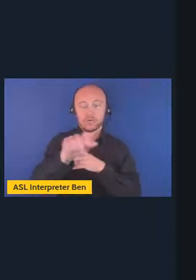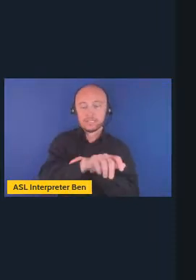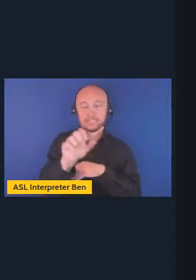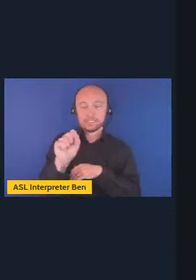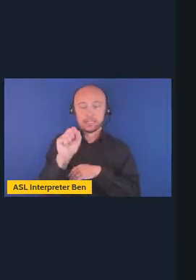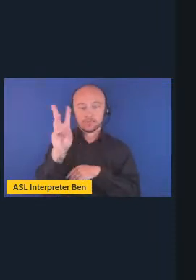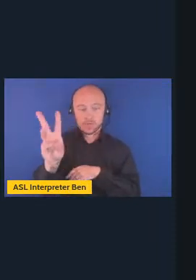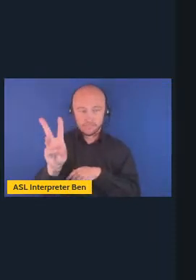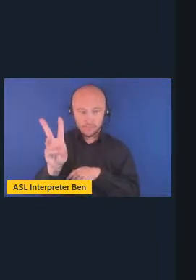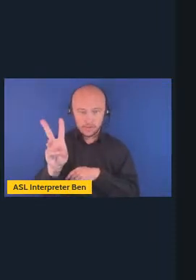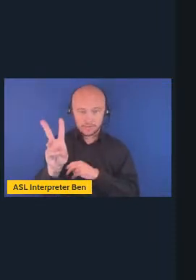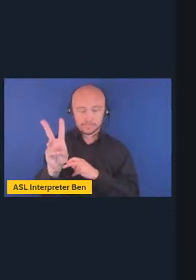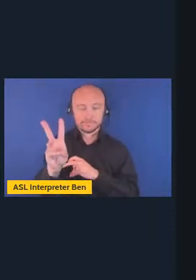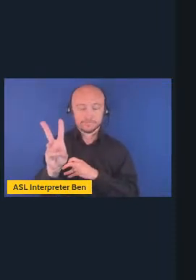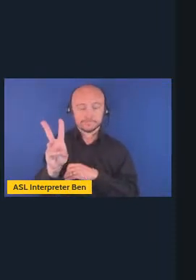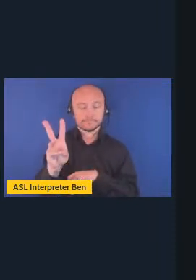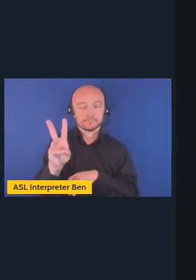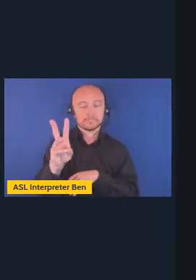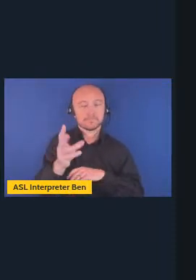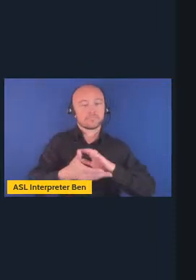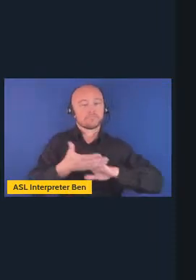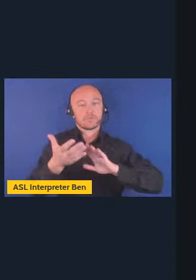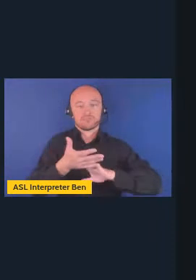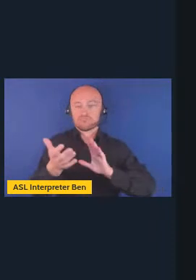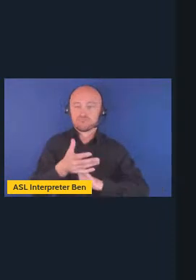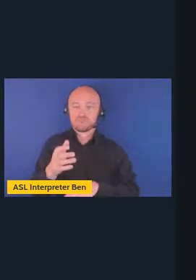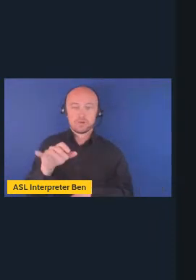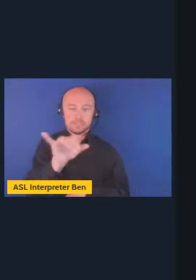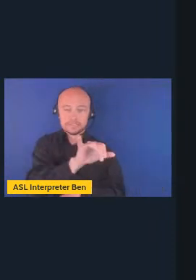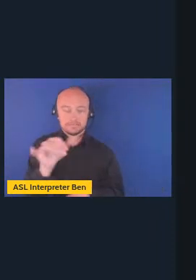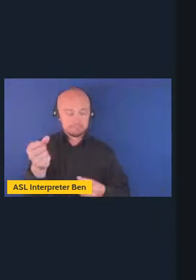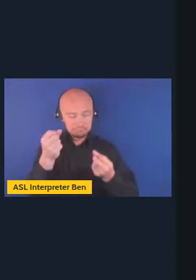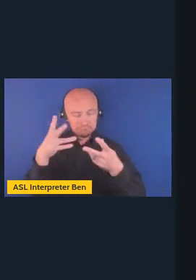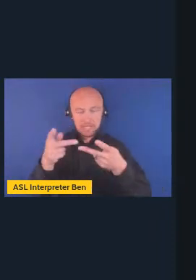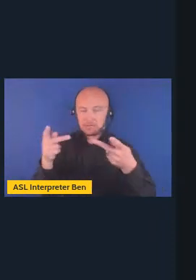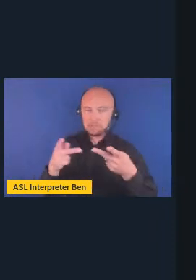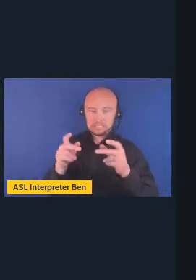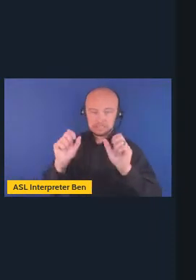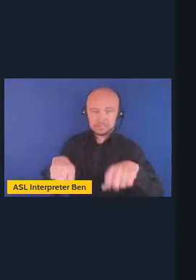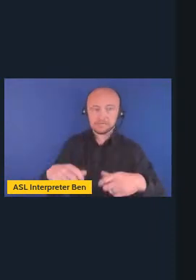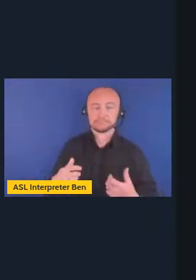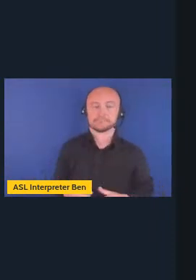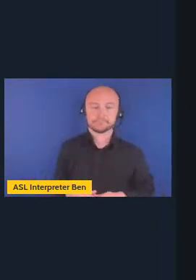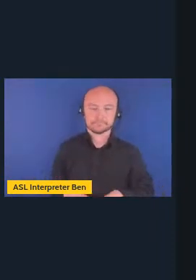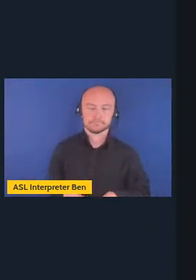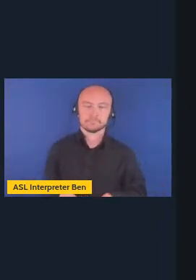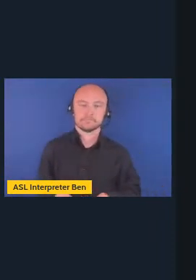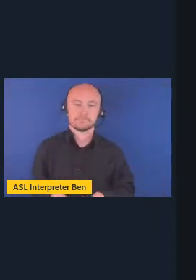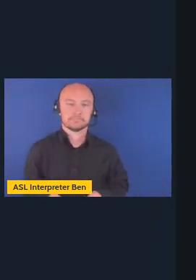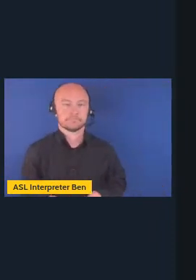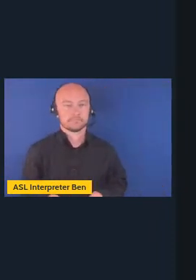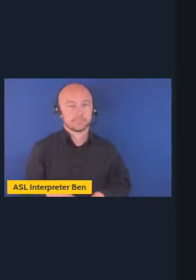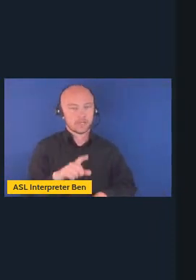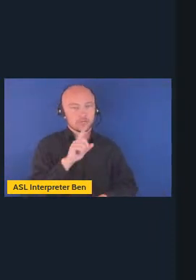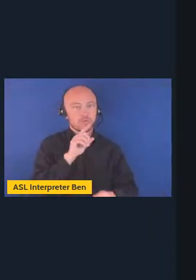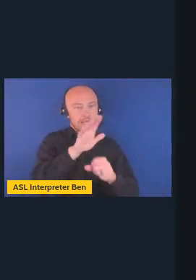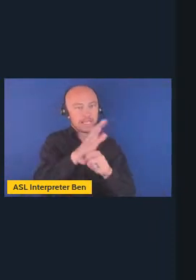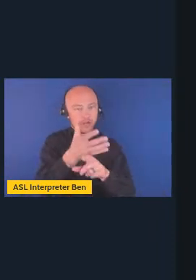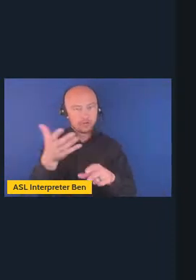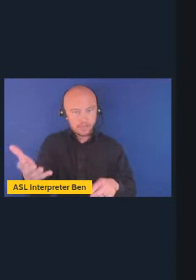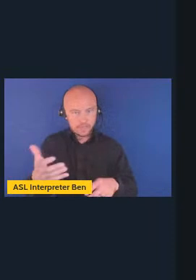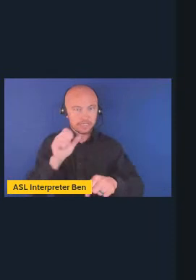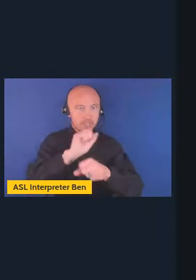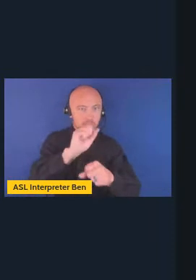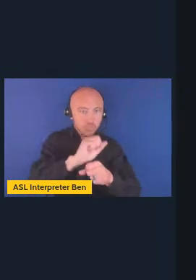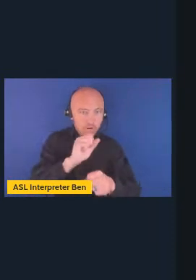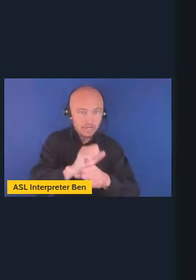multiple places, but you can also run the same test and run it in multiple places. So now you can have actually guarantees that things are actually working